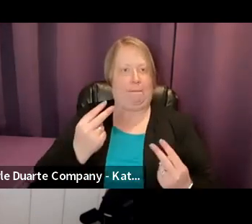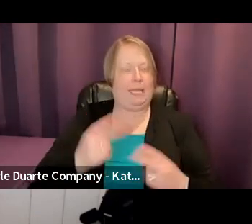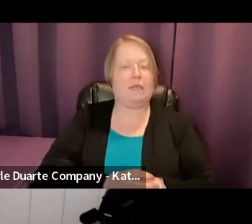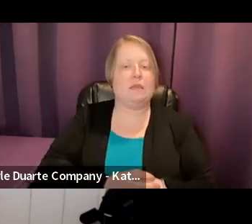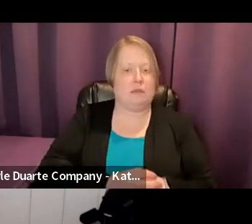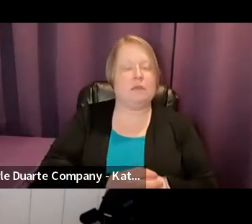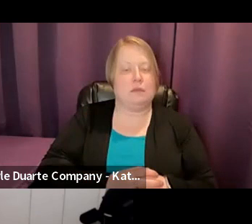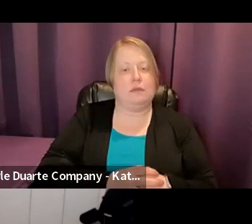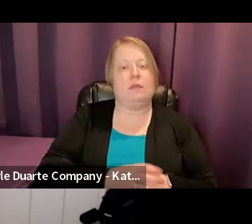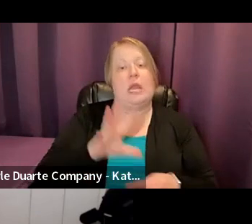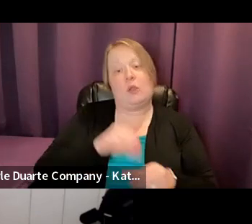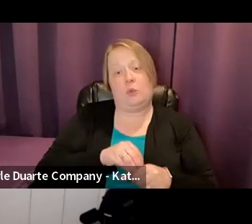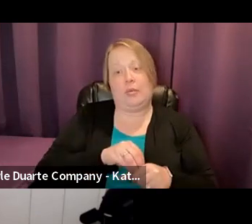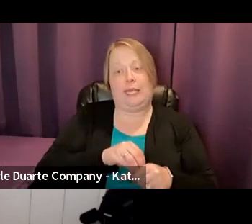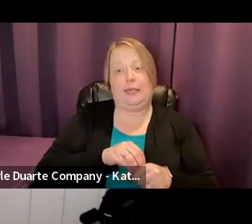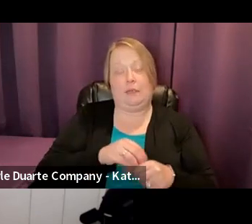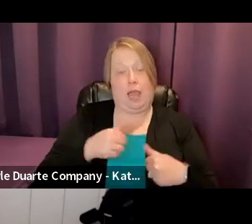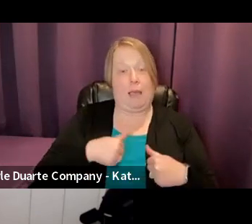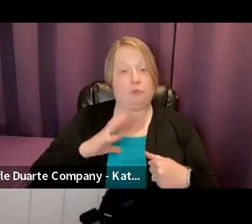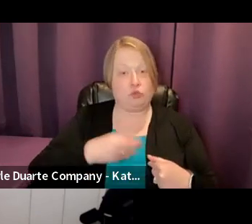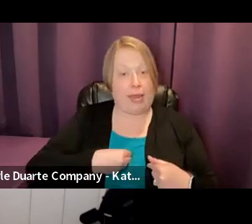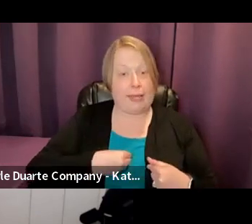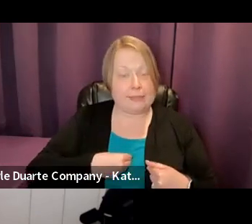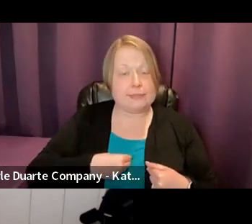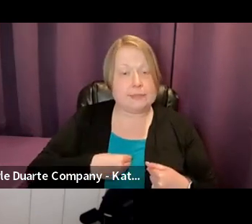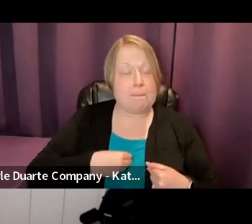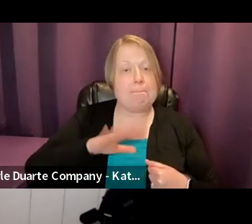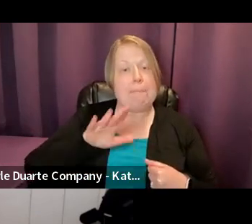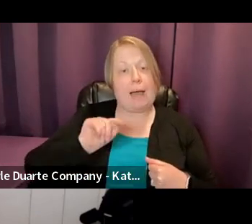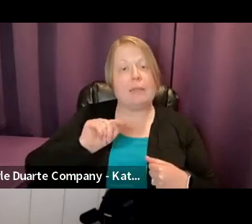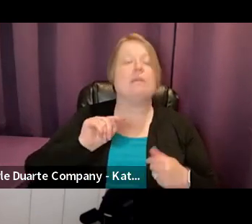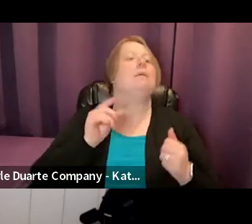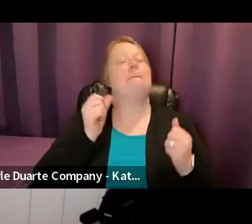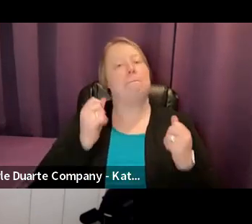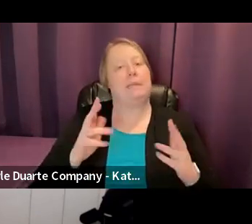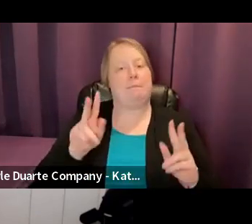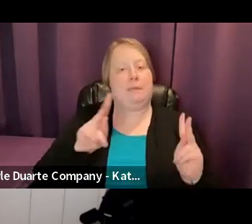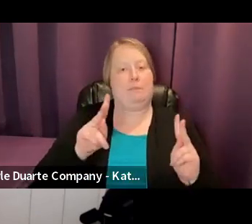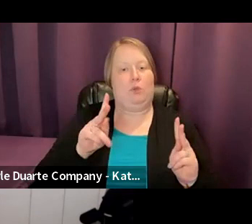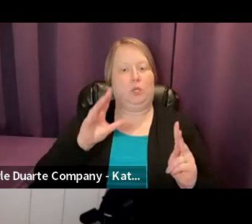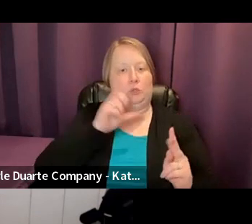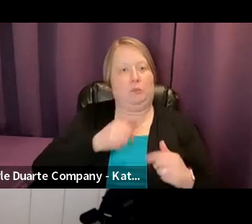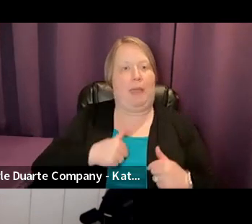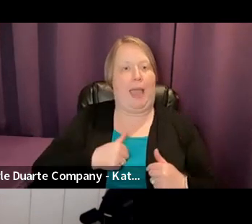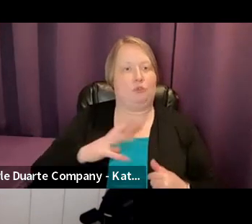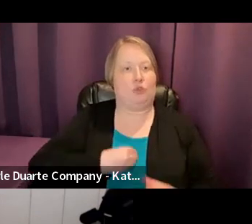that being, as you know, I'm trans, but a lot of people think that I am a trans man